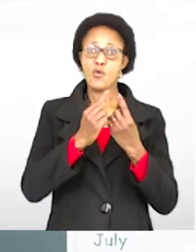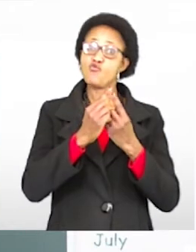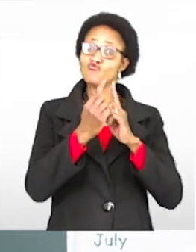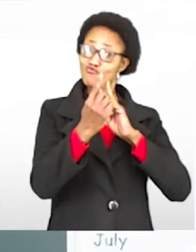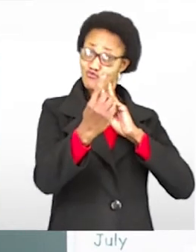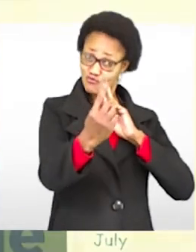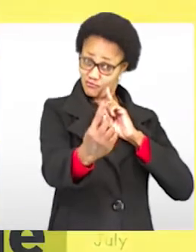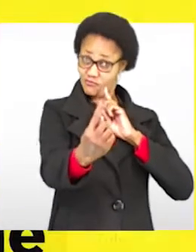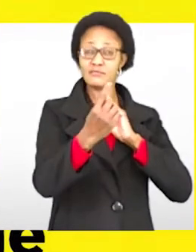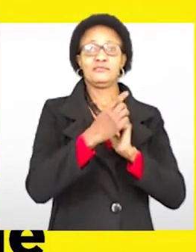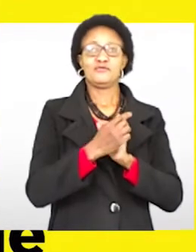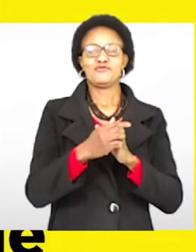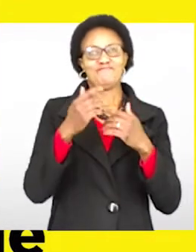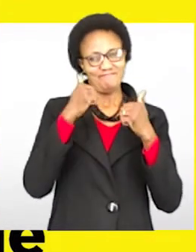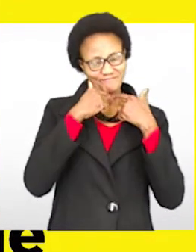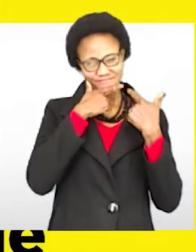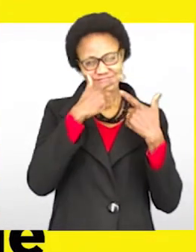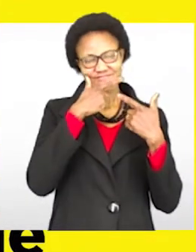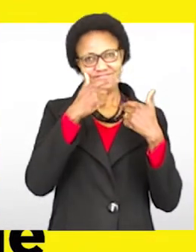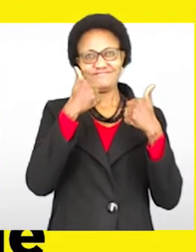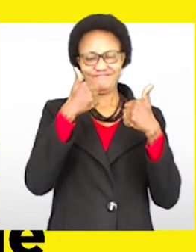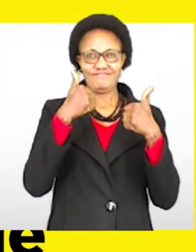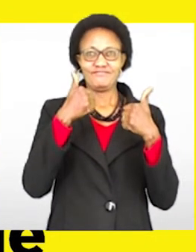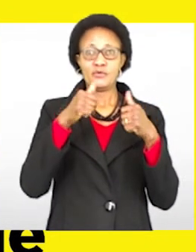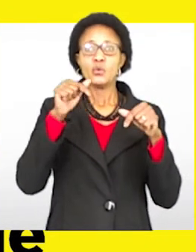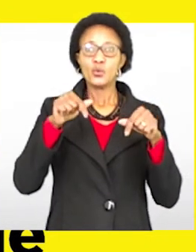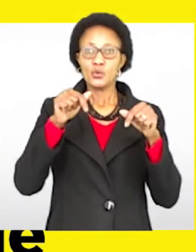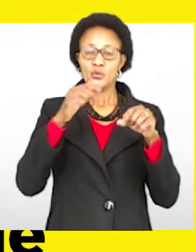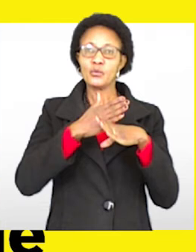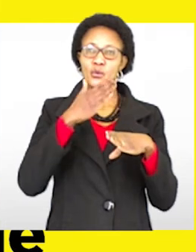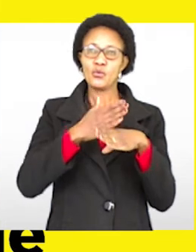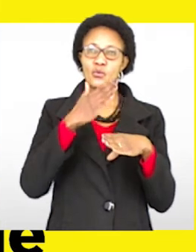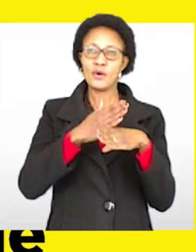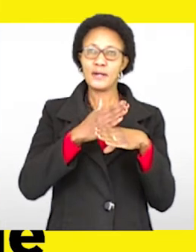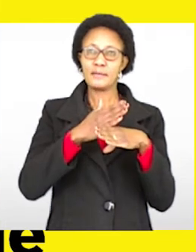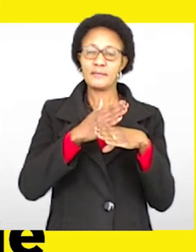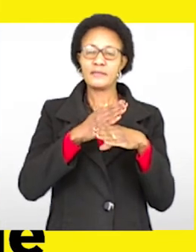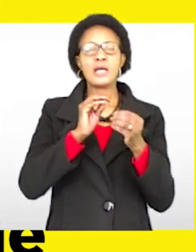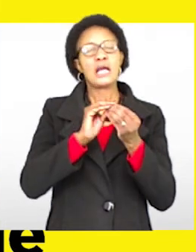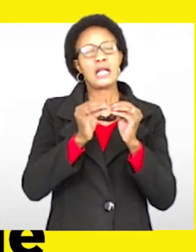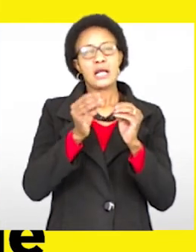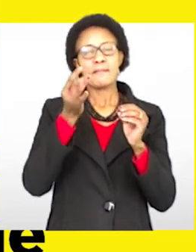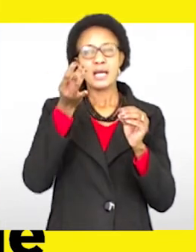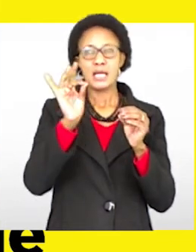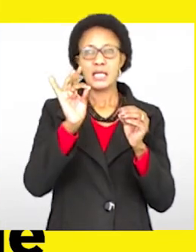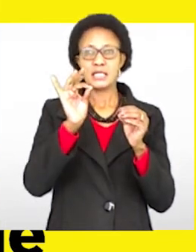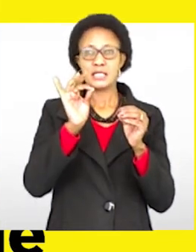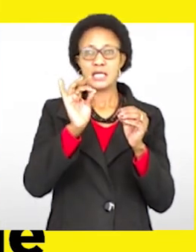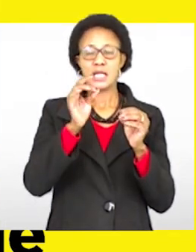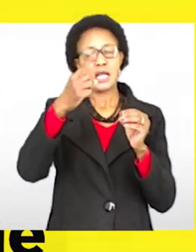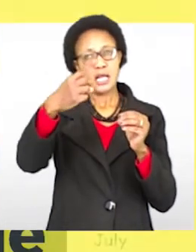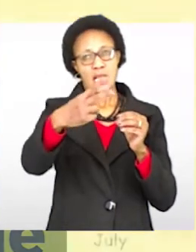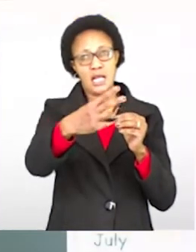you. Well done. Today's lesson will be about the number 8 and